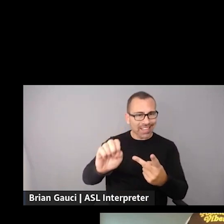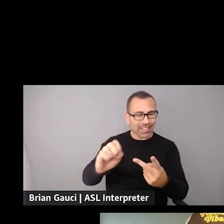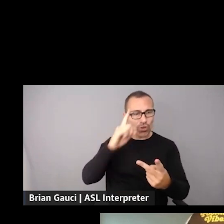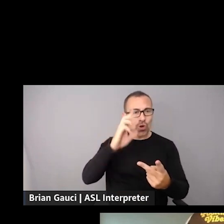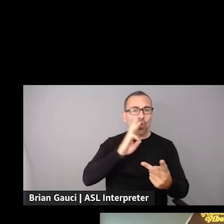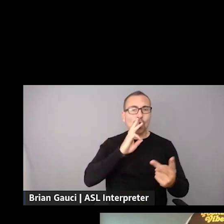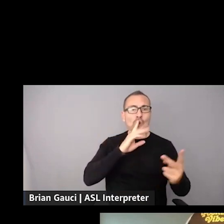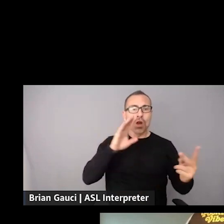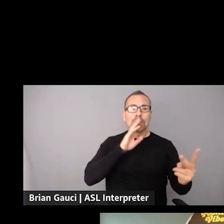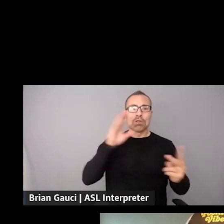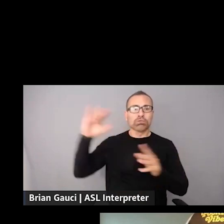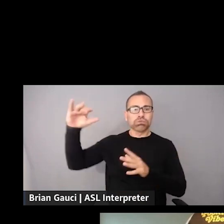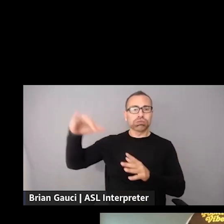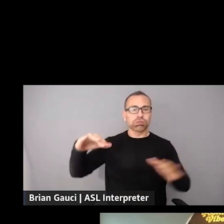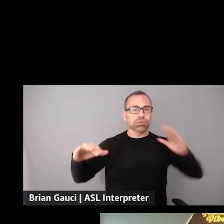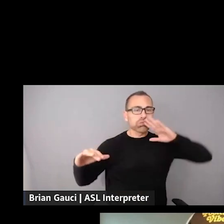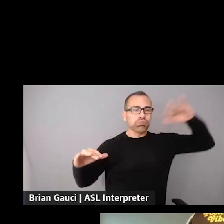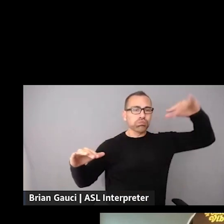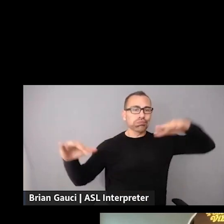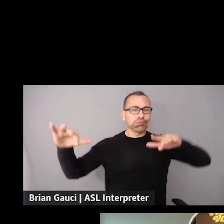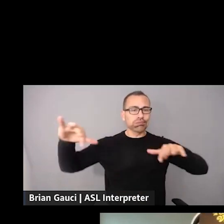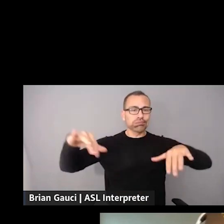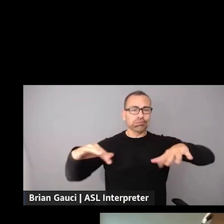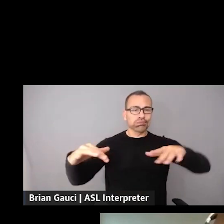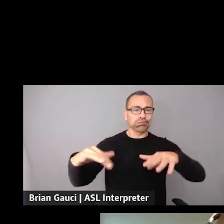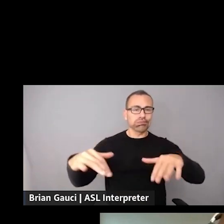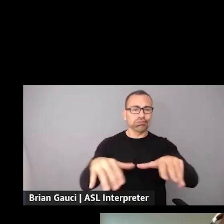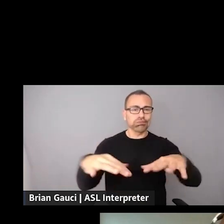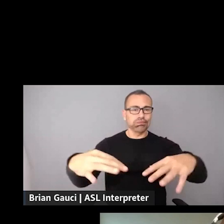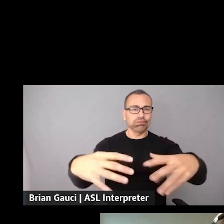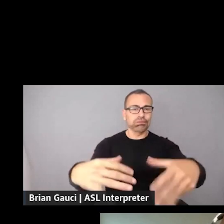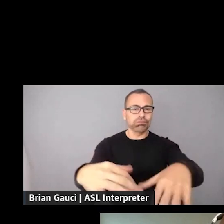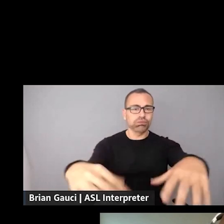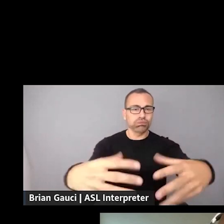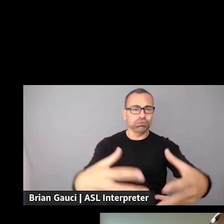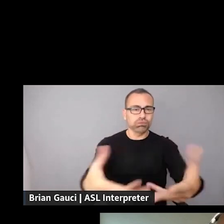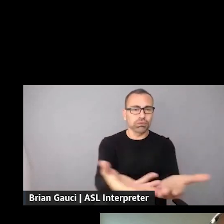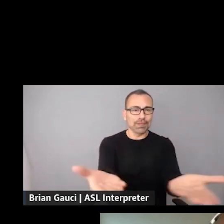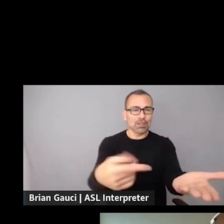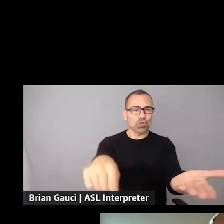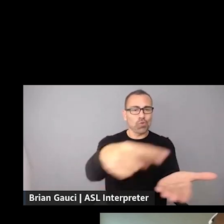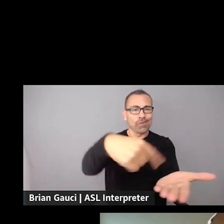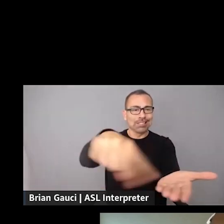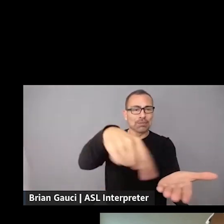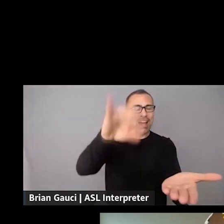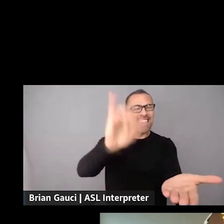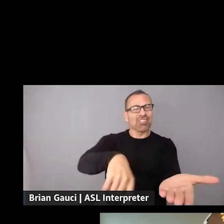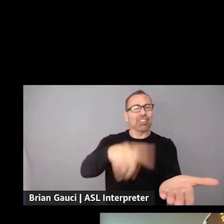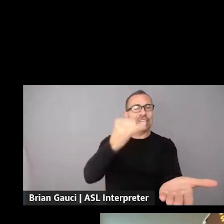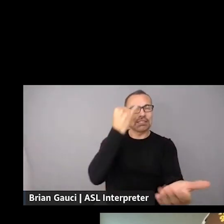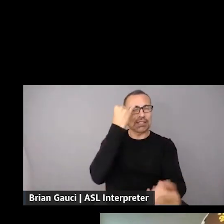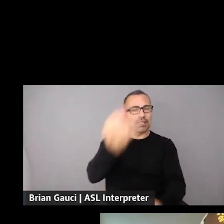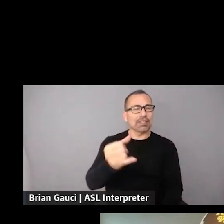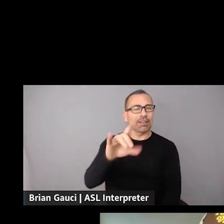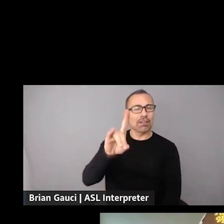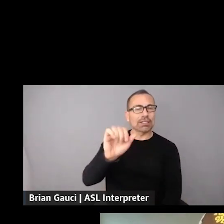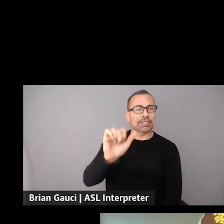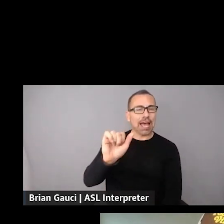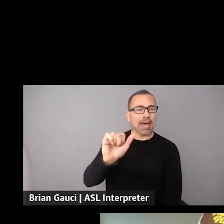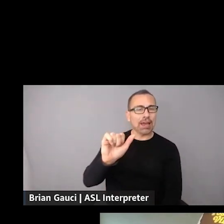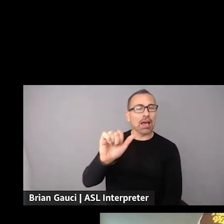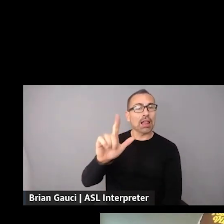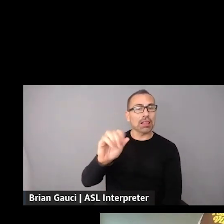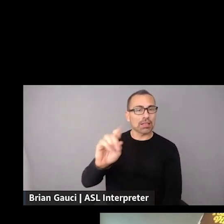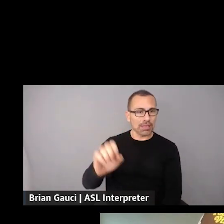runs together into one spot. I think that's really the connotation of a data lake. The data